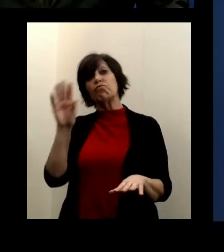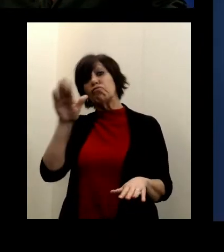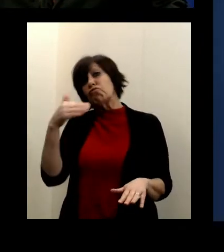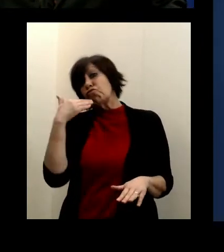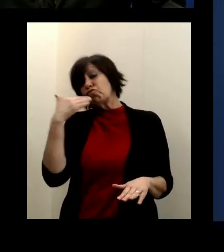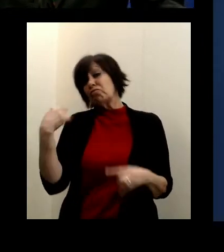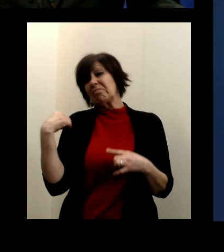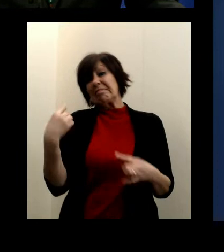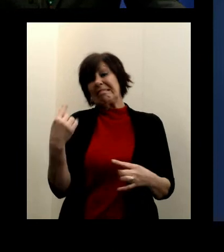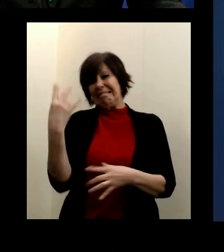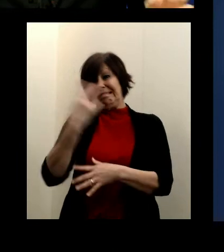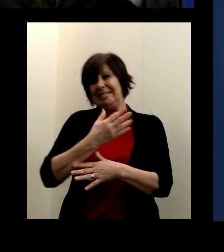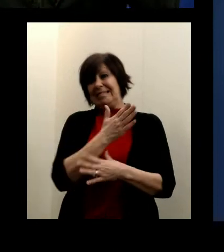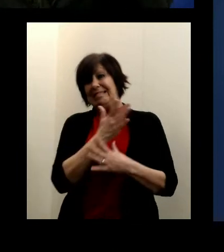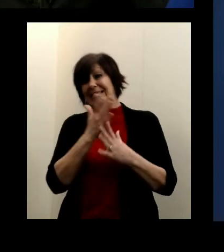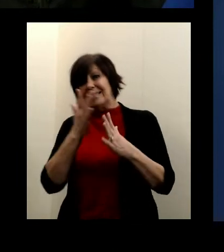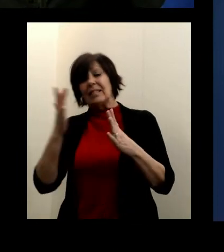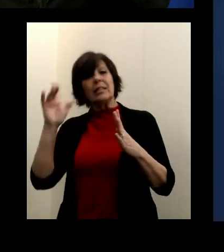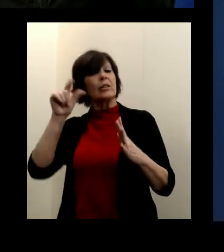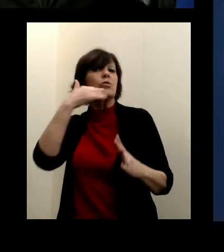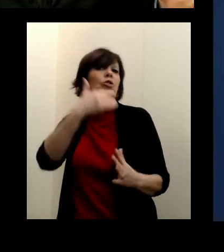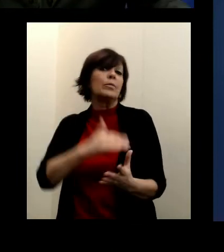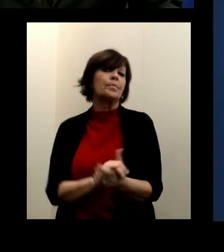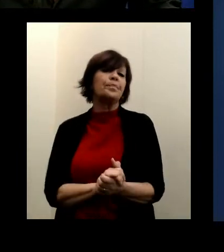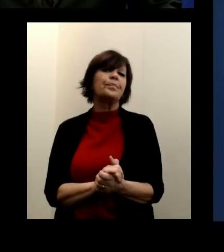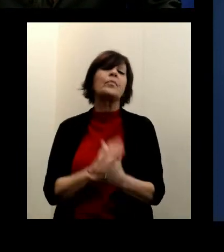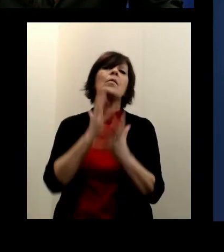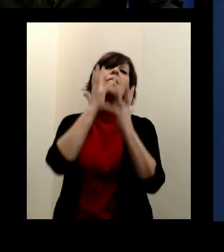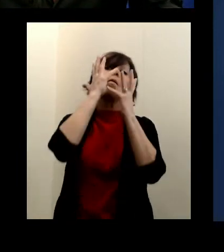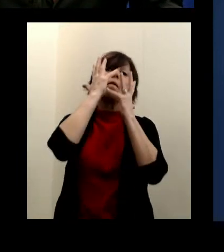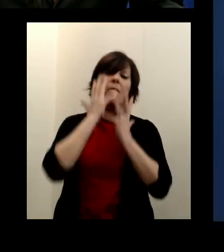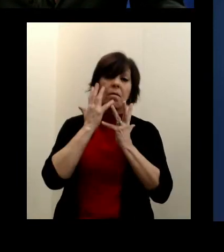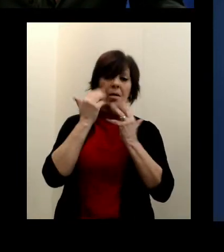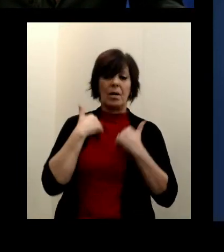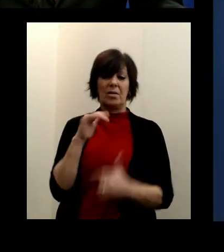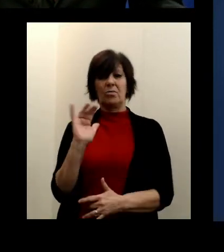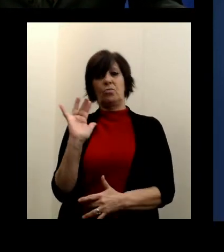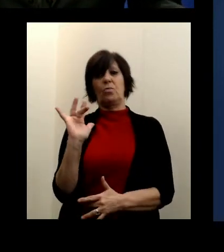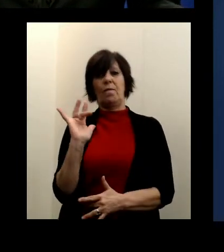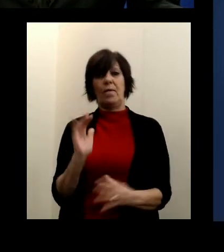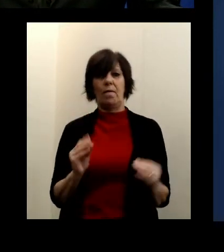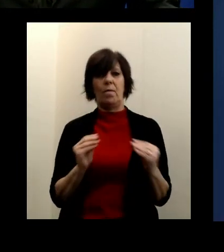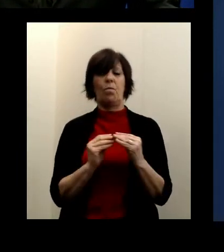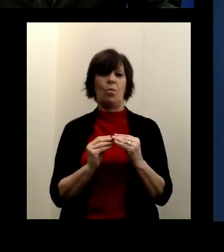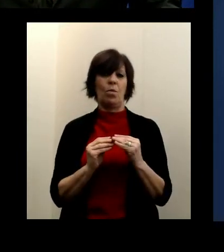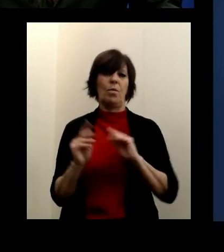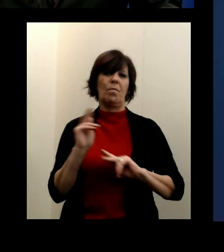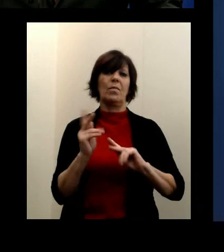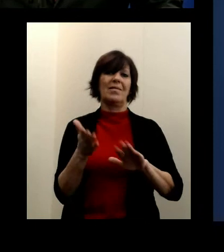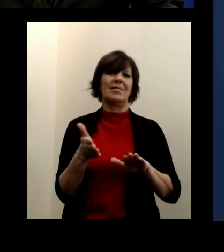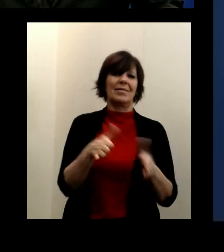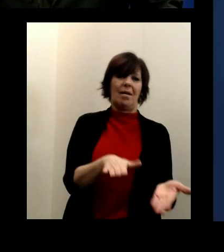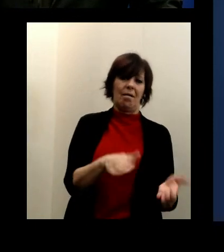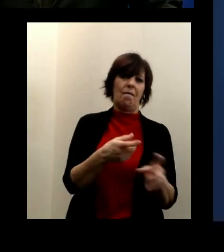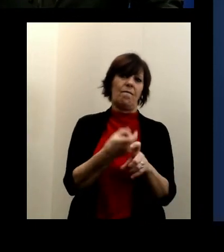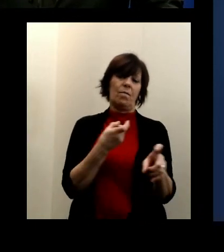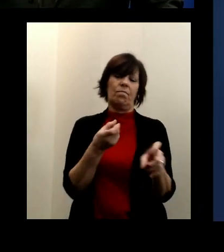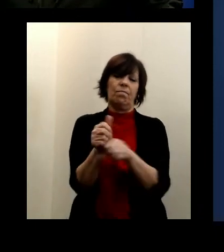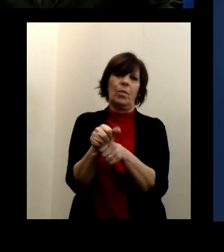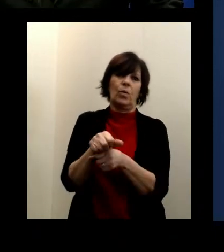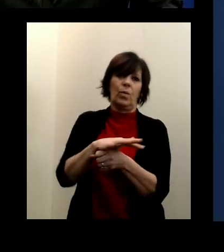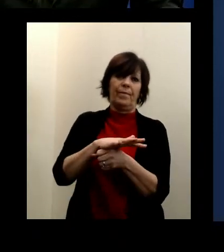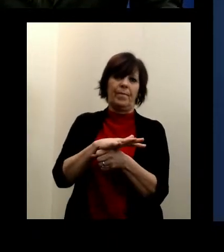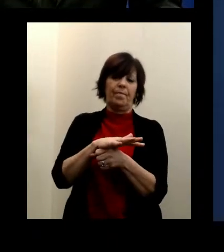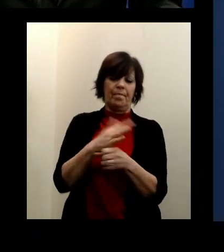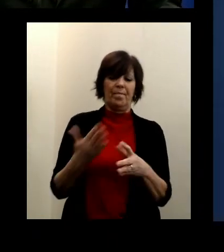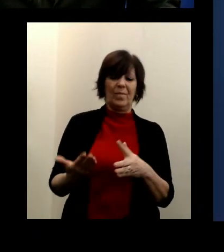to a 7-day rolling average in quite some time. Unfortunately, we've had 25 more people die as a result of COVID-19